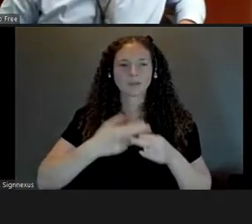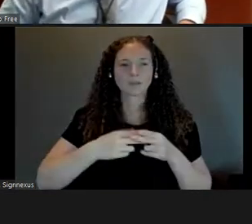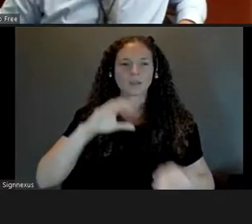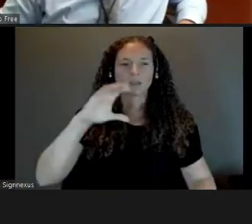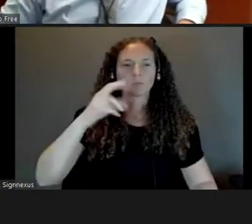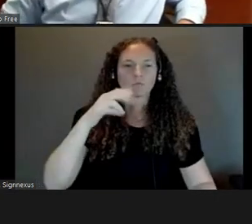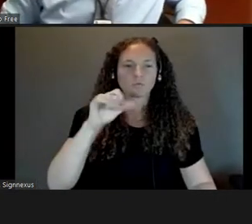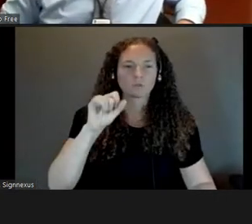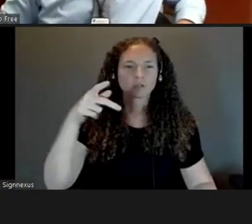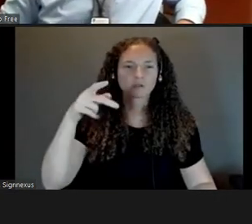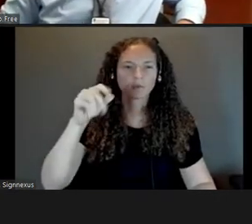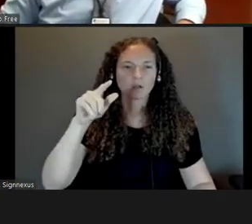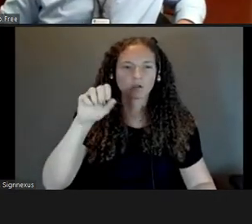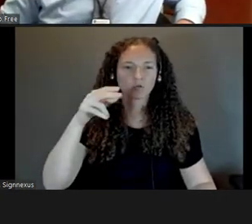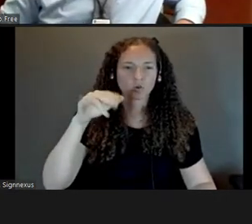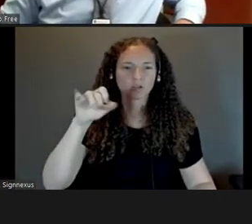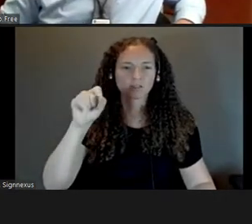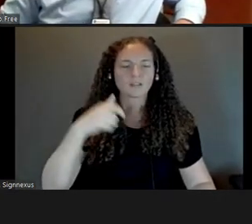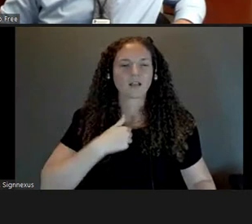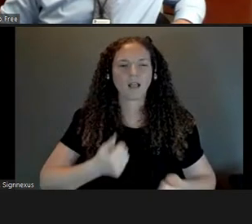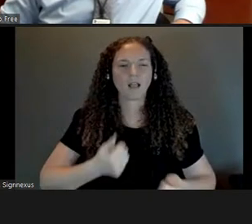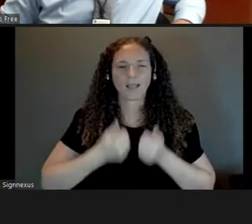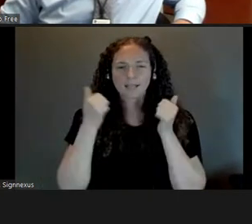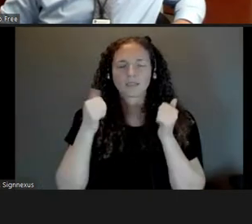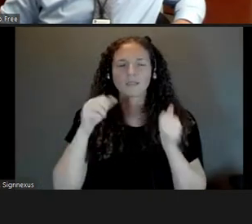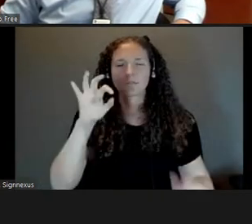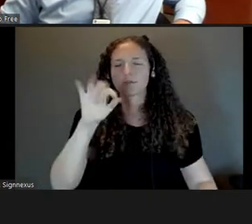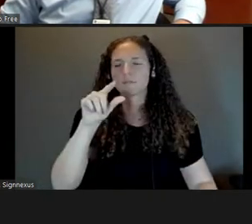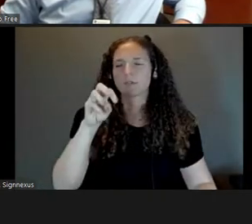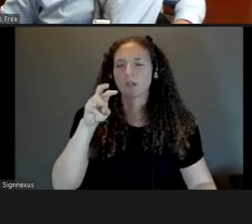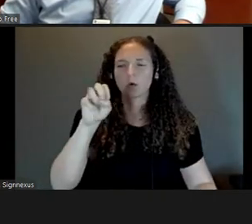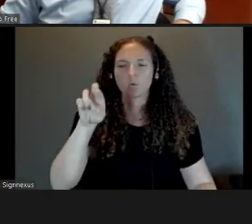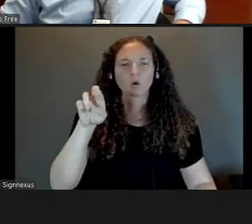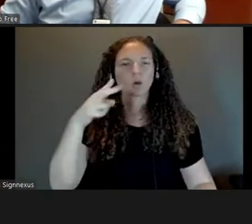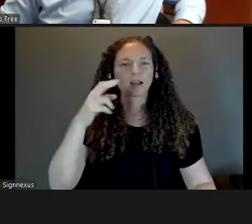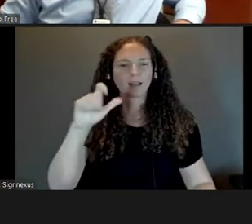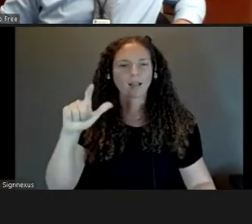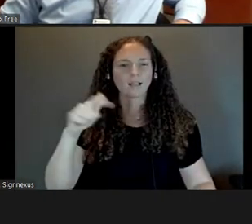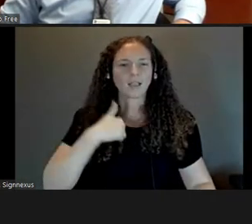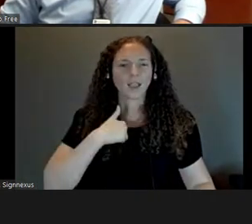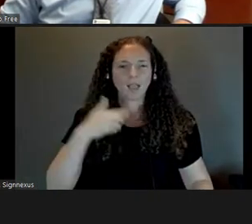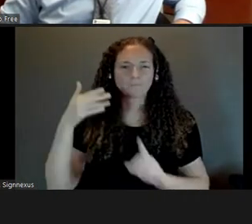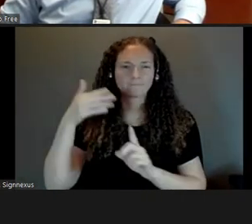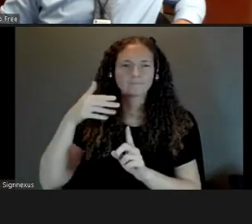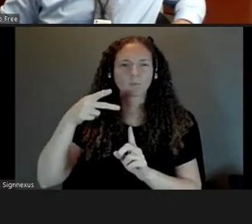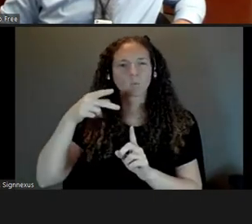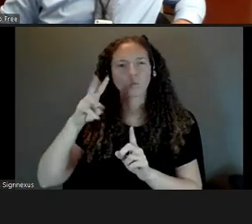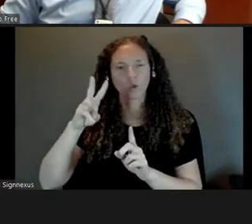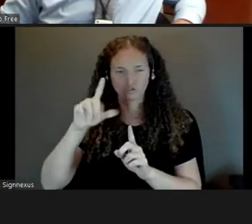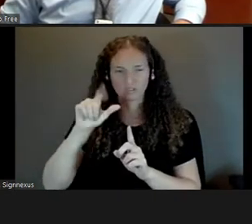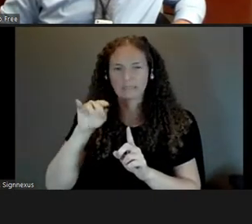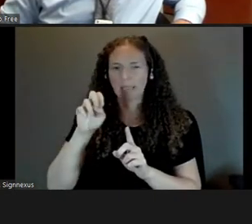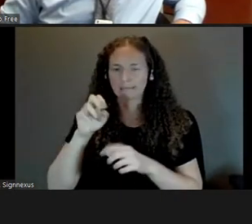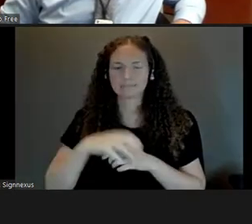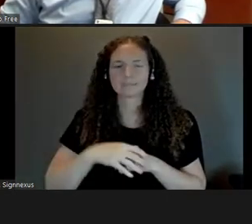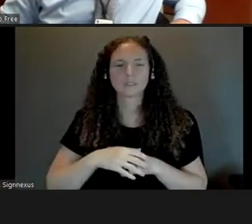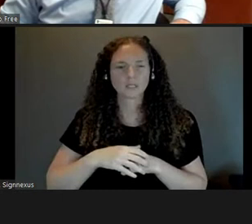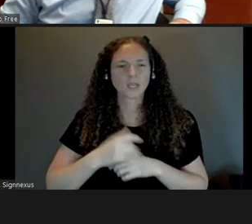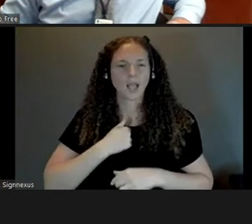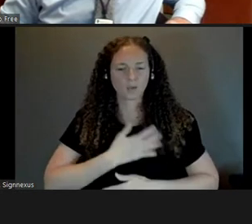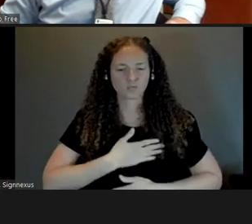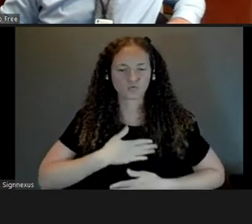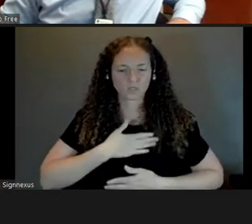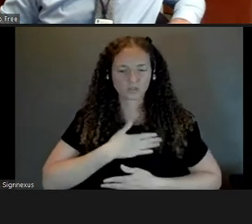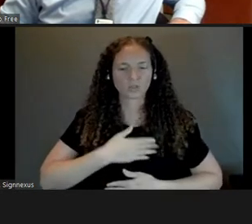live in Flower Hill and commute from the Port Washington line and stop several days a week. Appreciate you hosting this